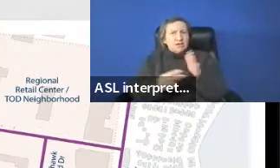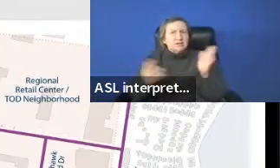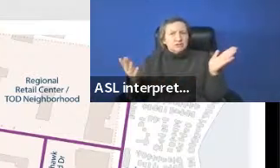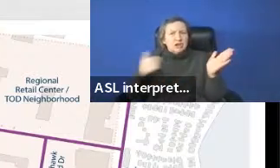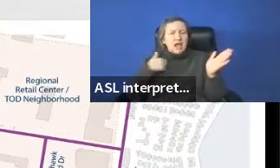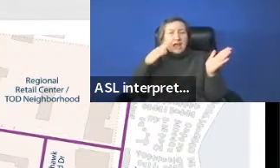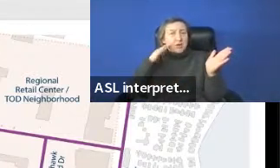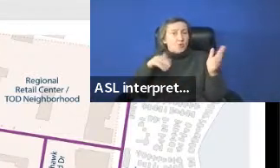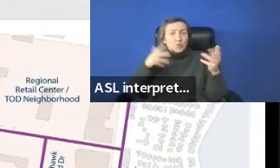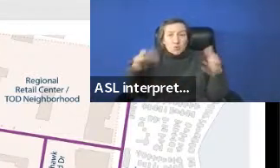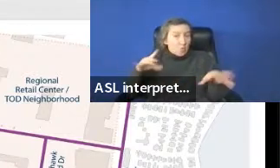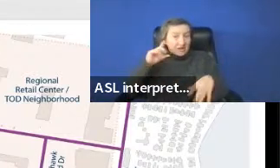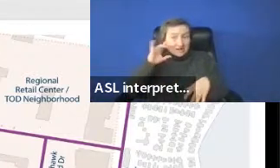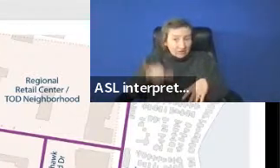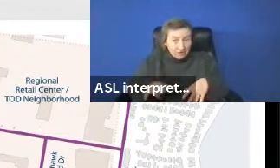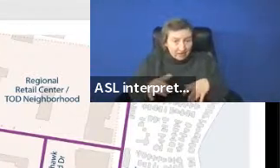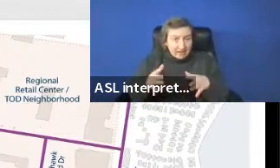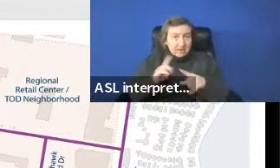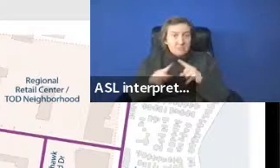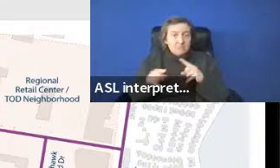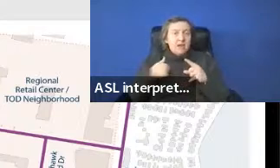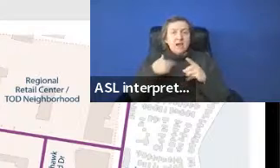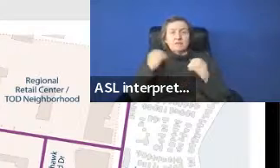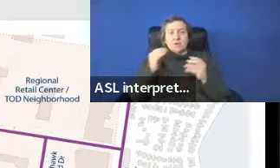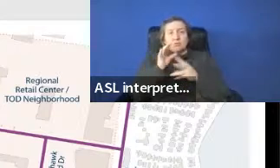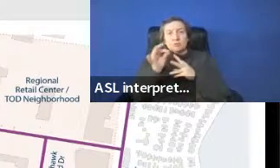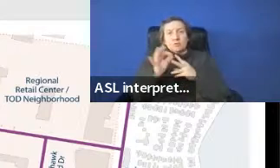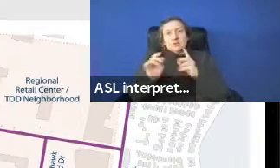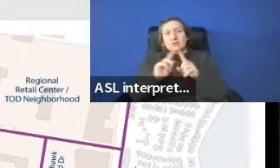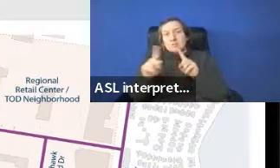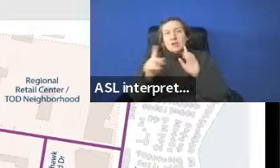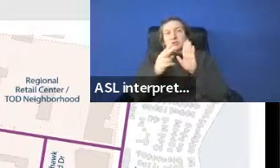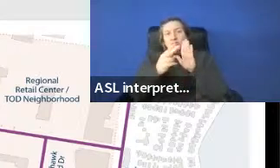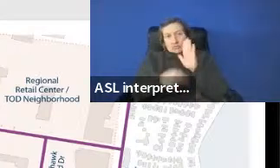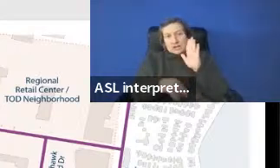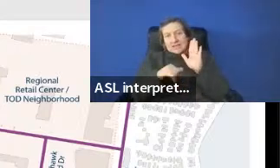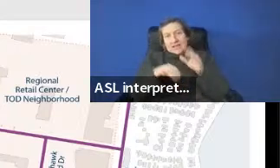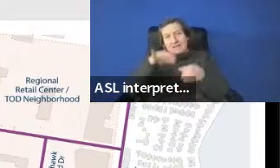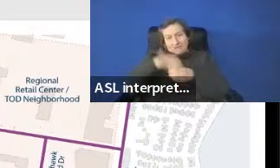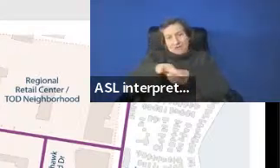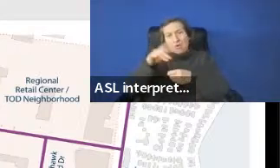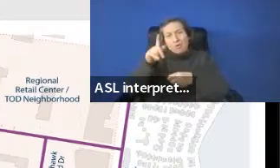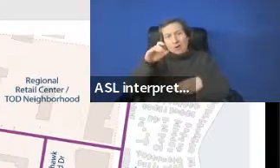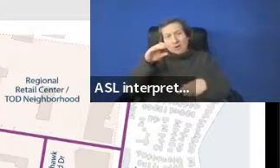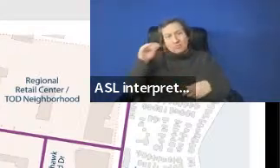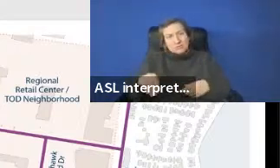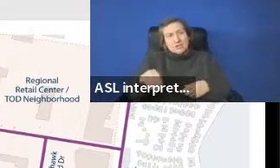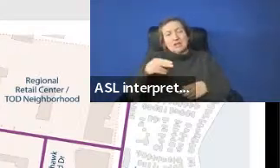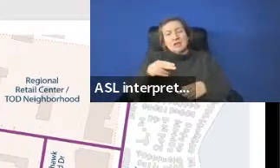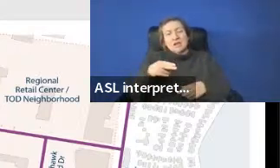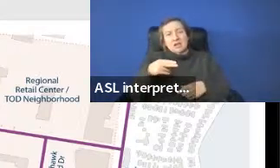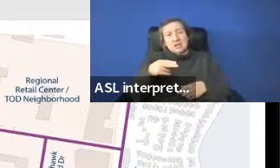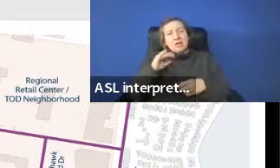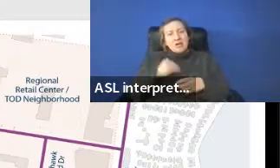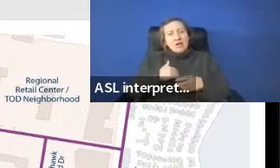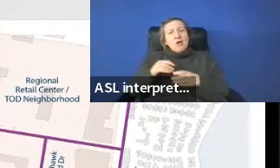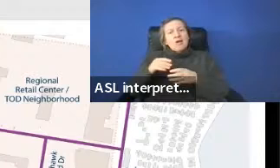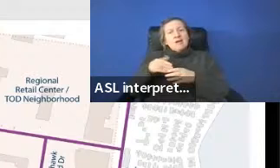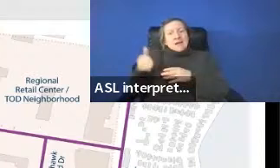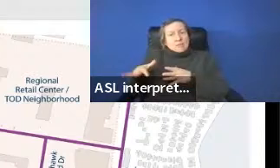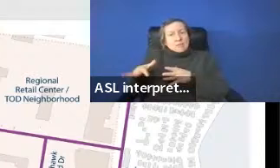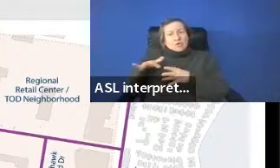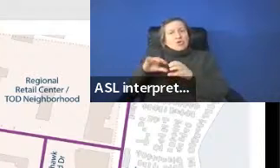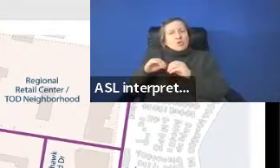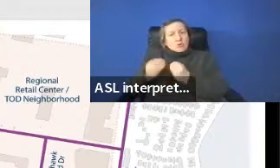don't want to hear that, but I don't have a choice but to read it. That was voted for unanimously on High Noon on Hayden Island.